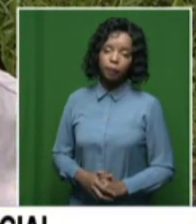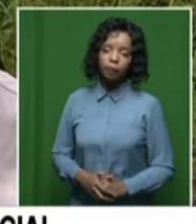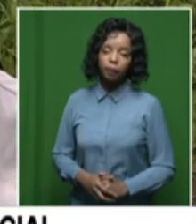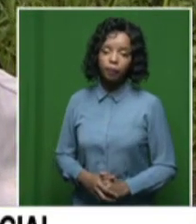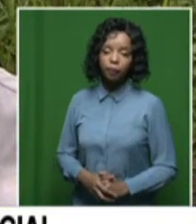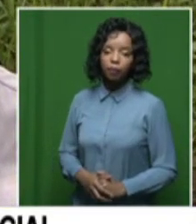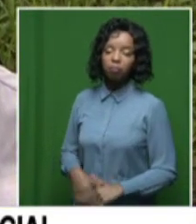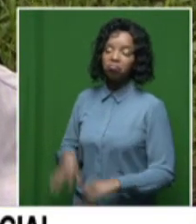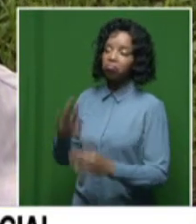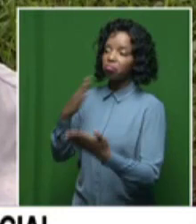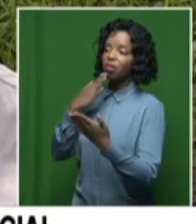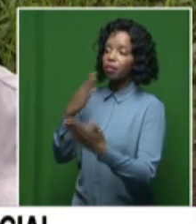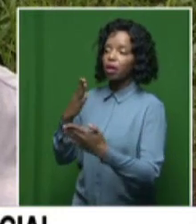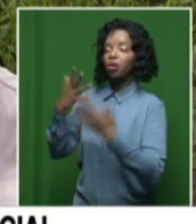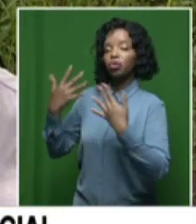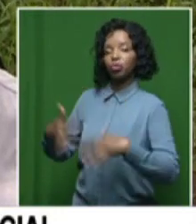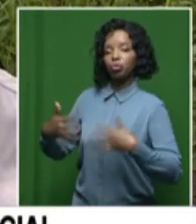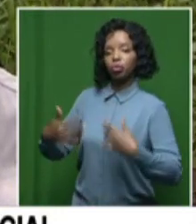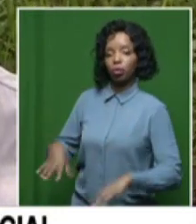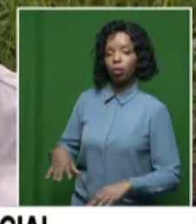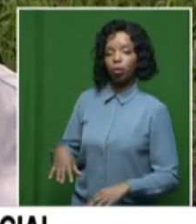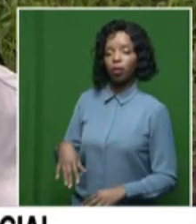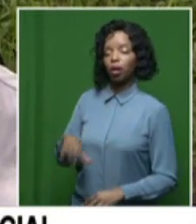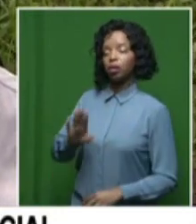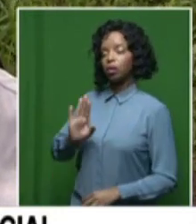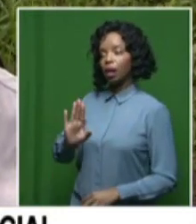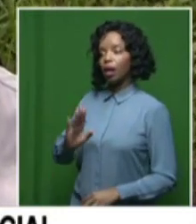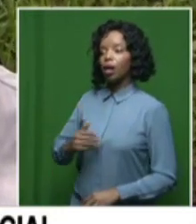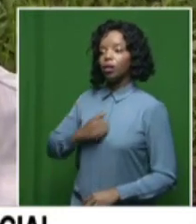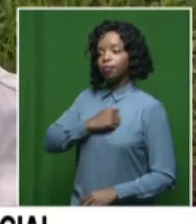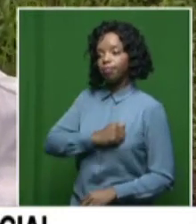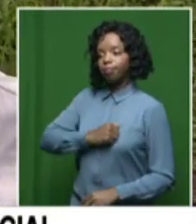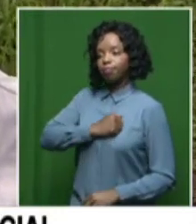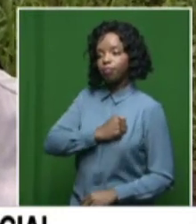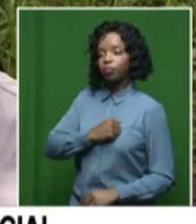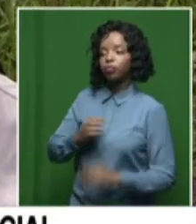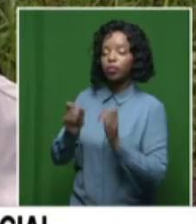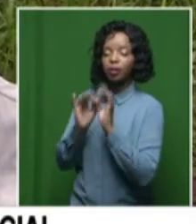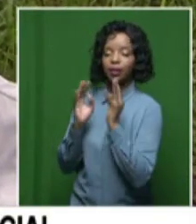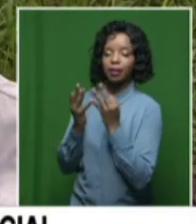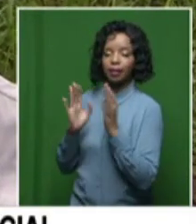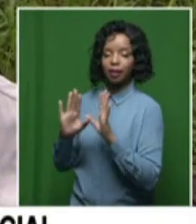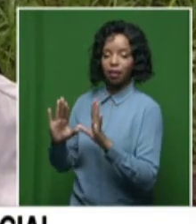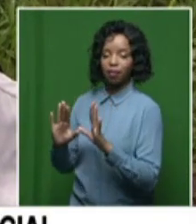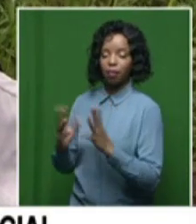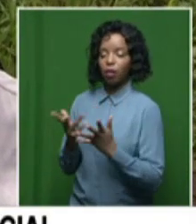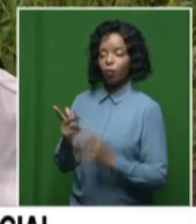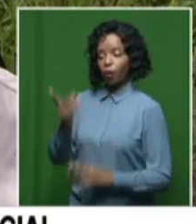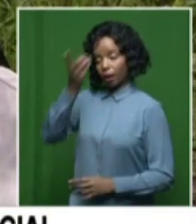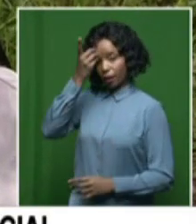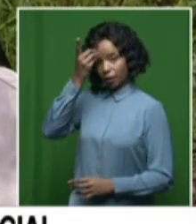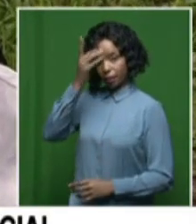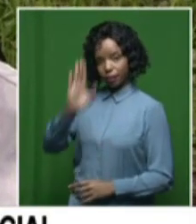Well, thanks so much, Chriselda, and our condolences once more to yet another family in KwaZulu-Natal.